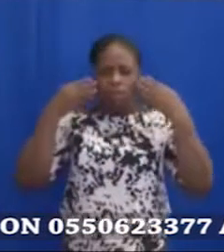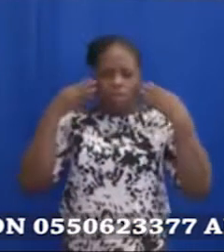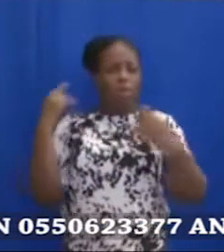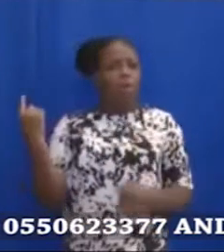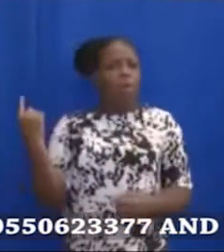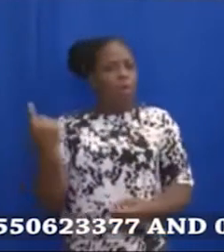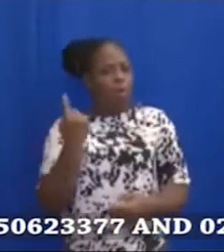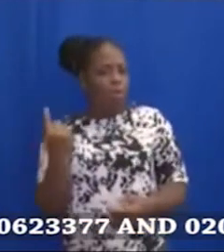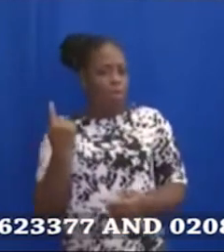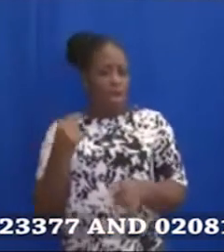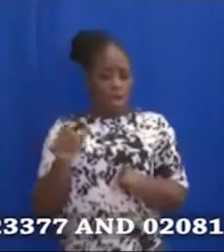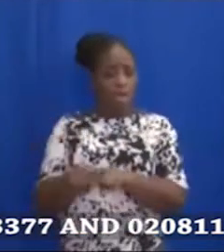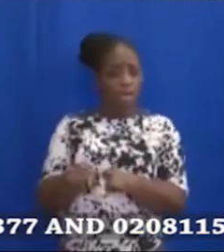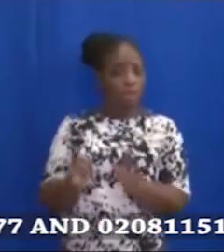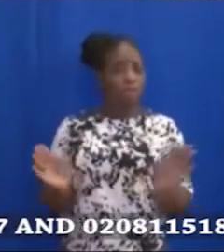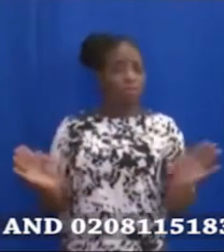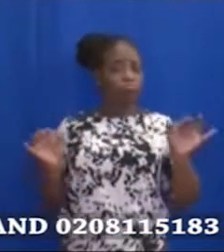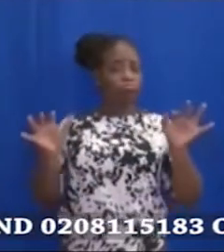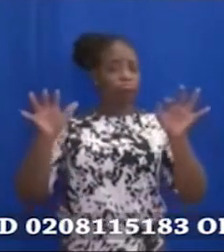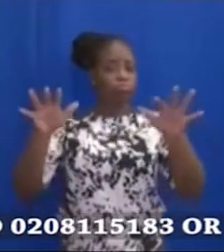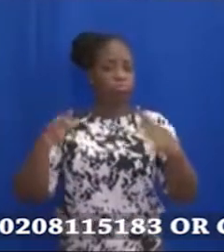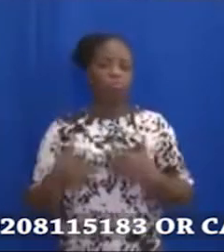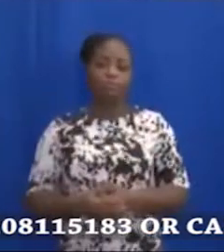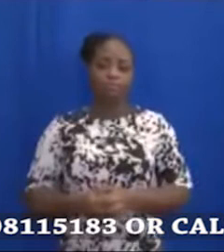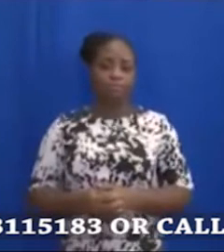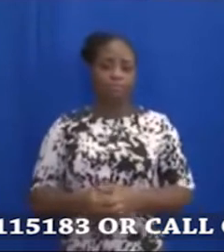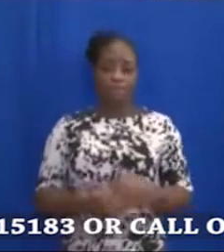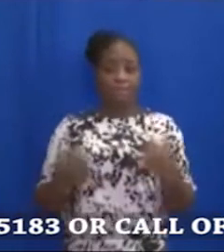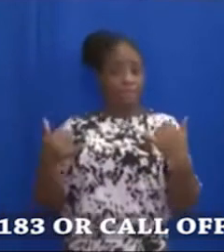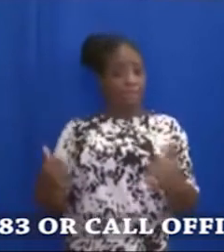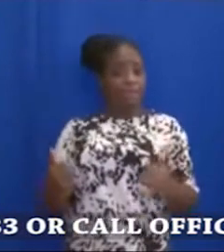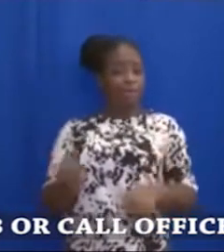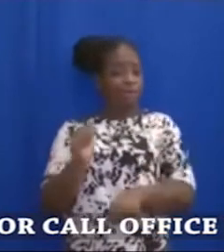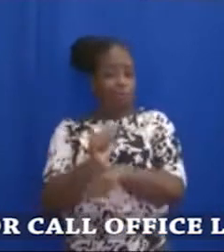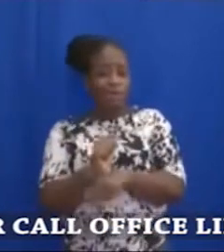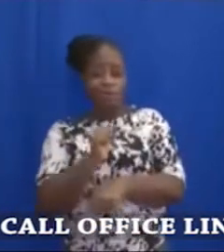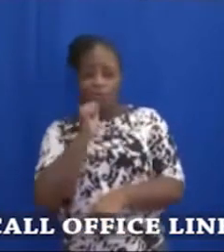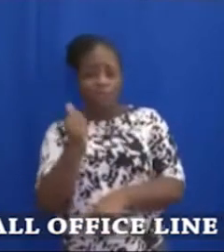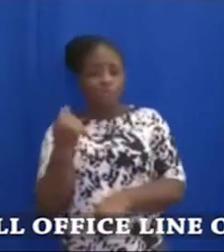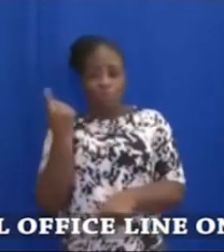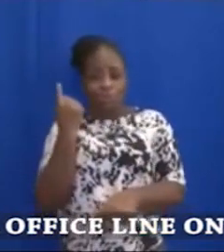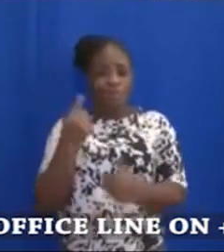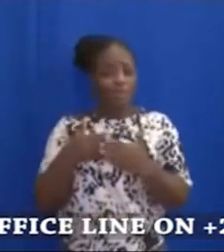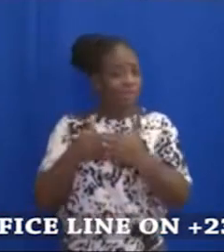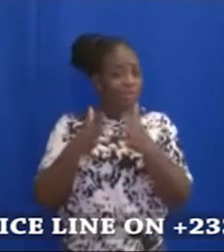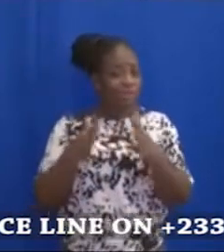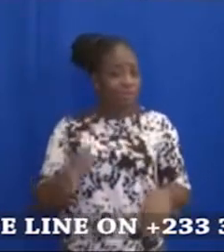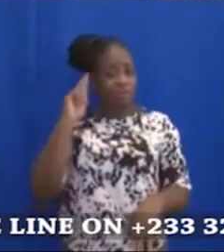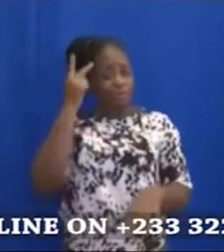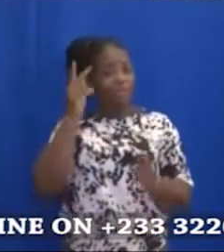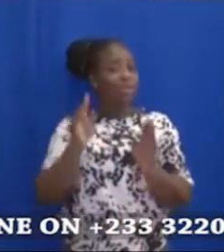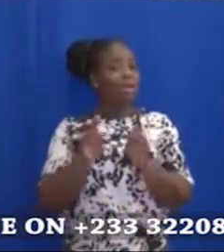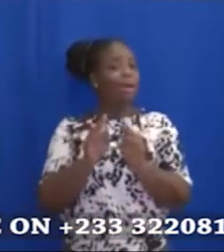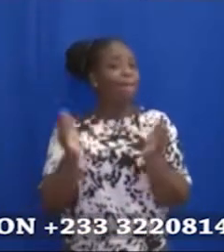gatherings. This task is not only for the leaders of our political parties. All of us in the